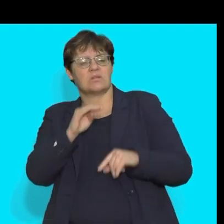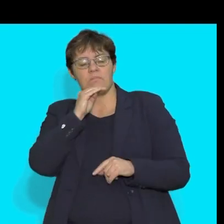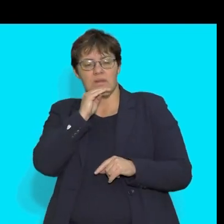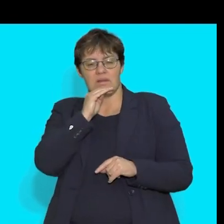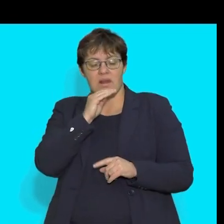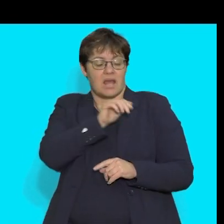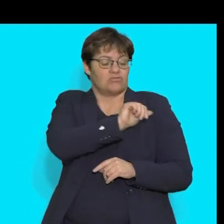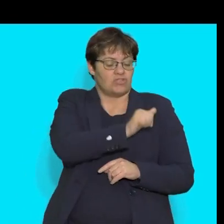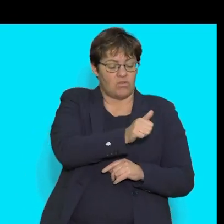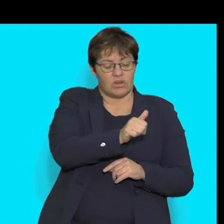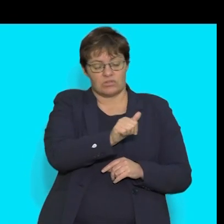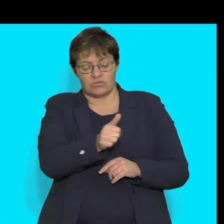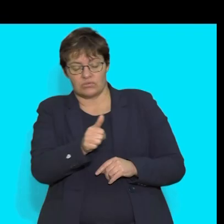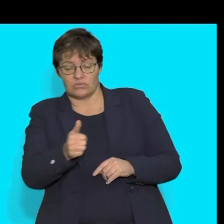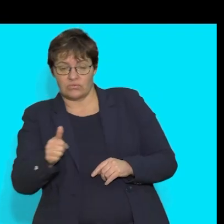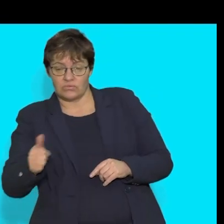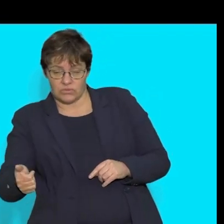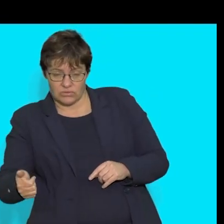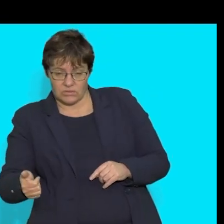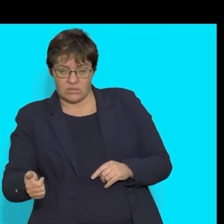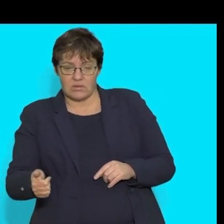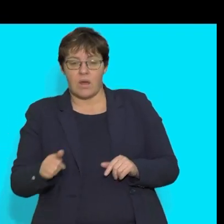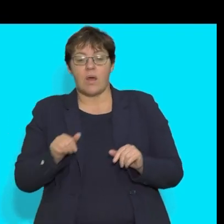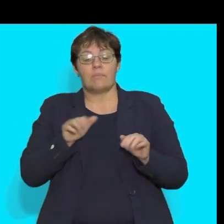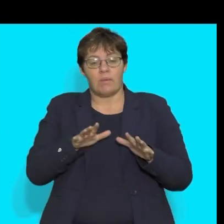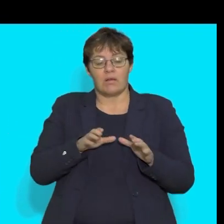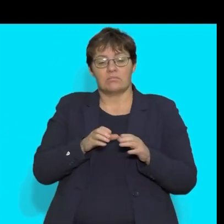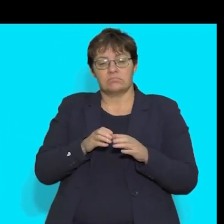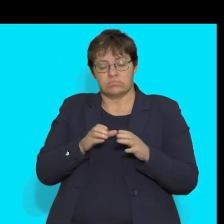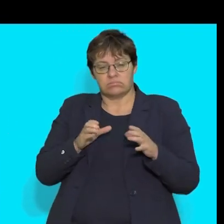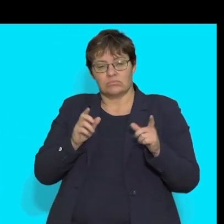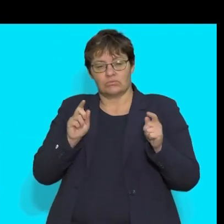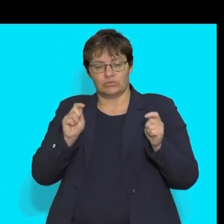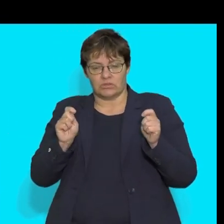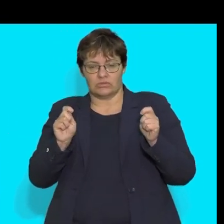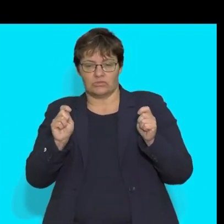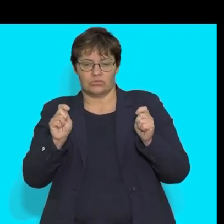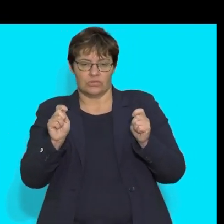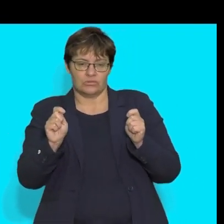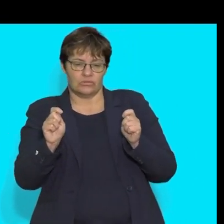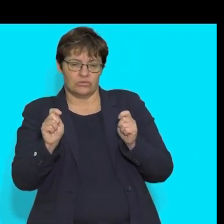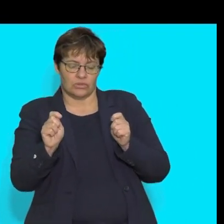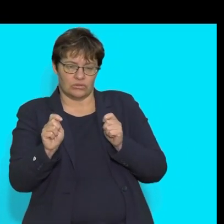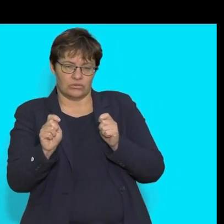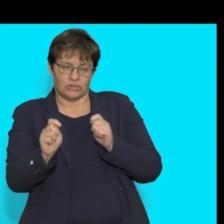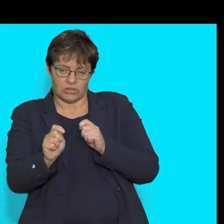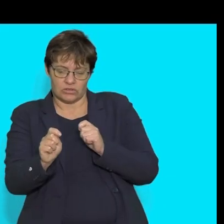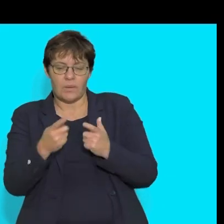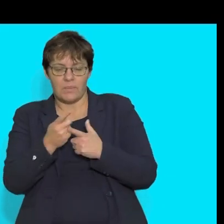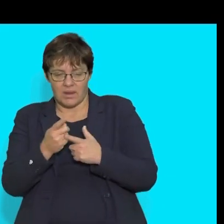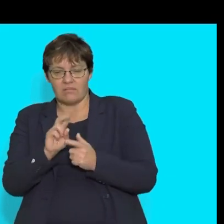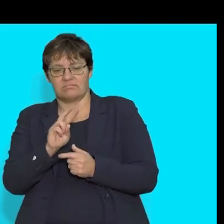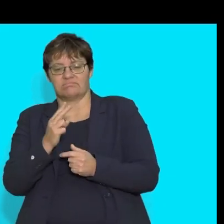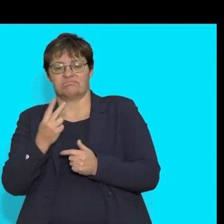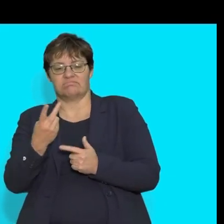from generation to generation, the populations gradually change and lead to the evolution of